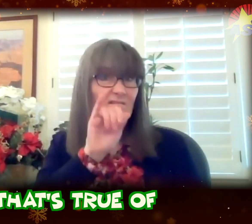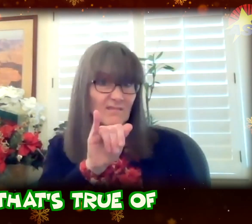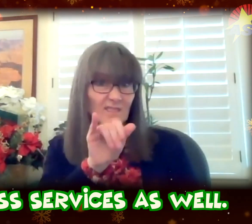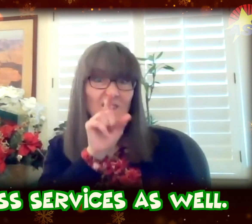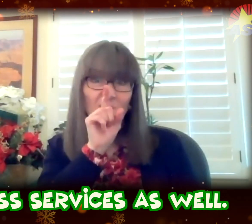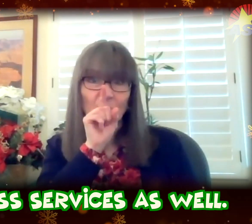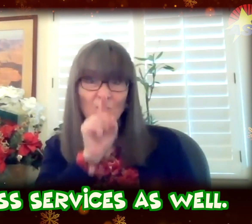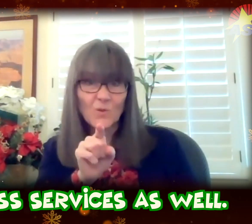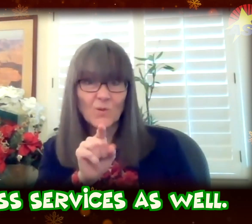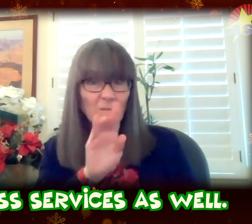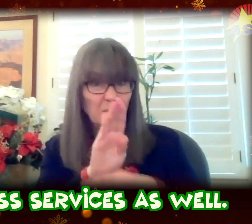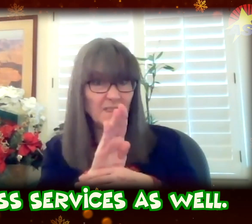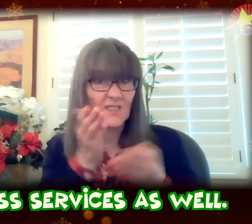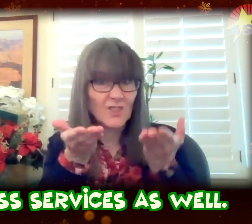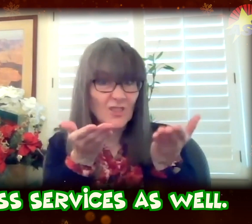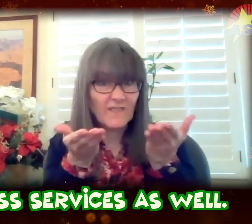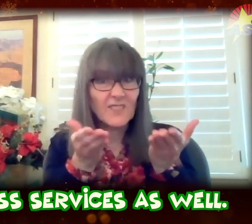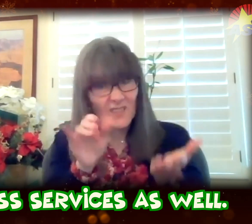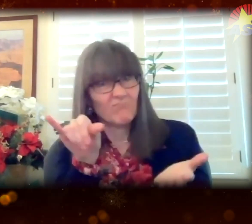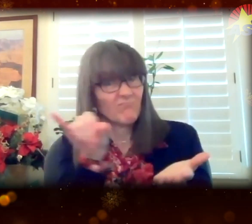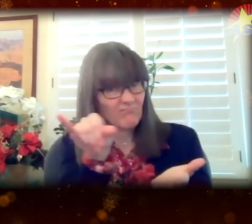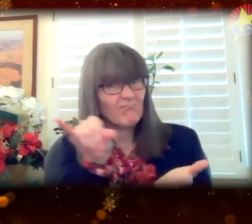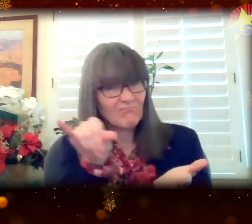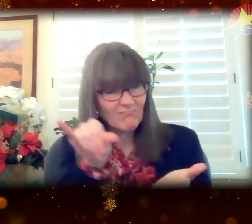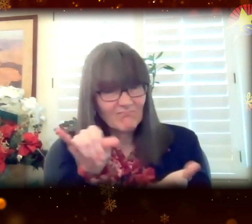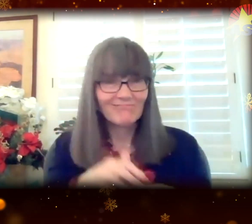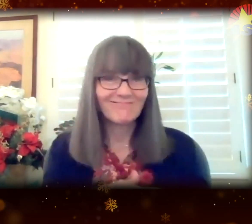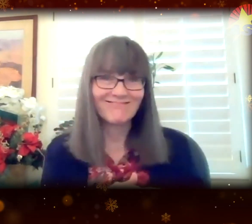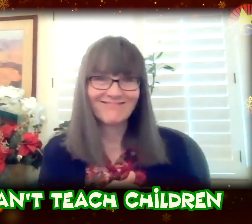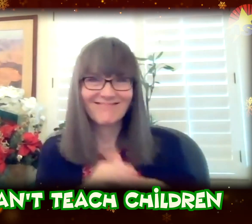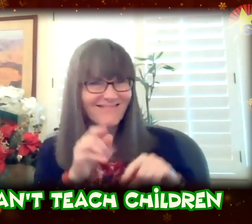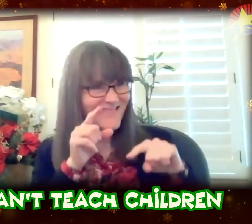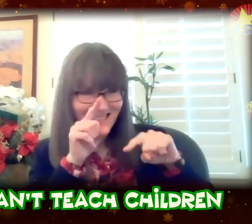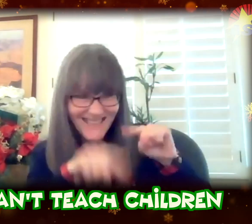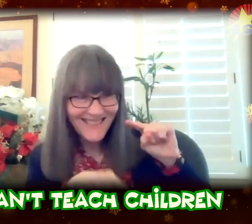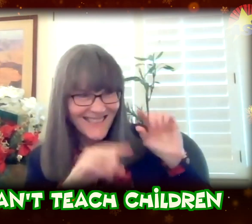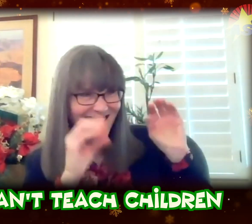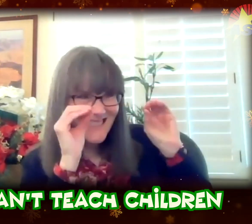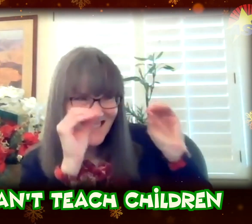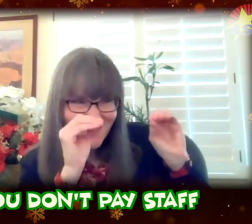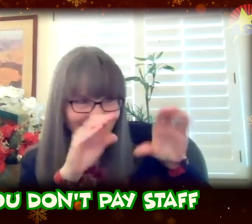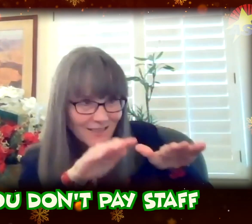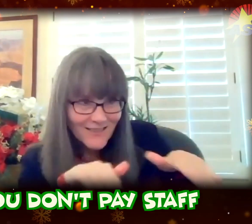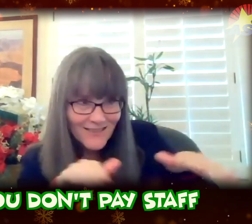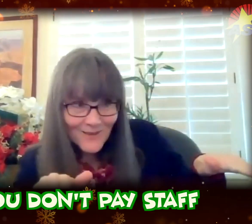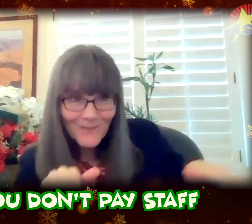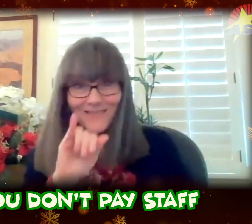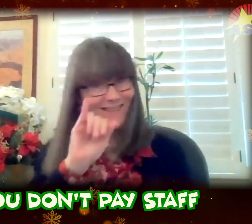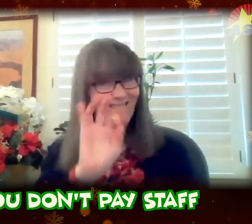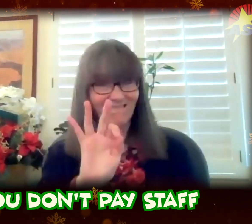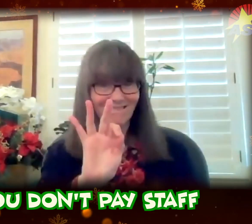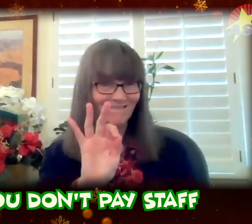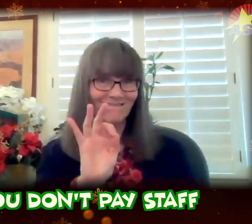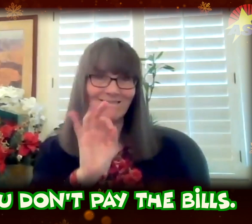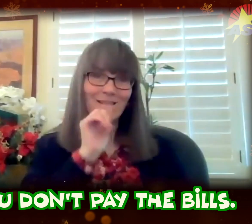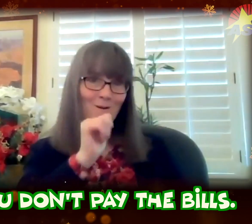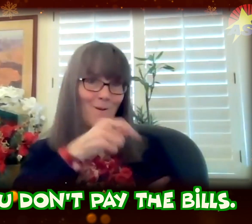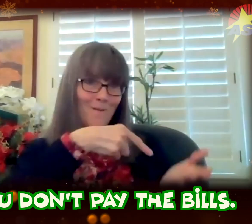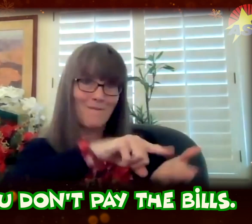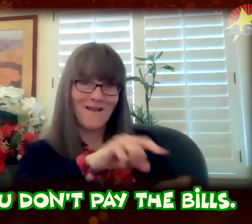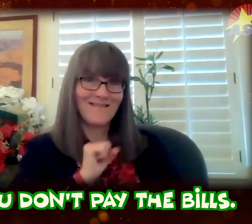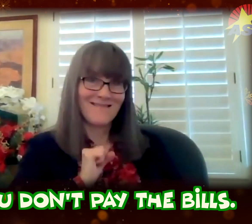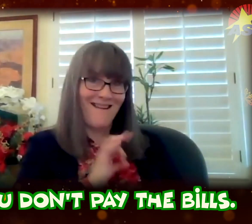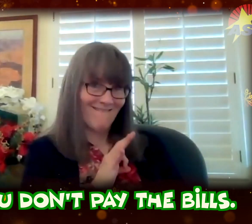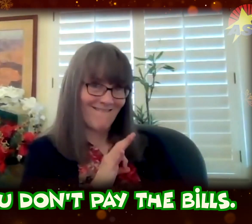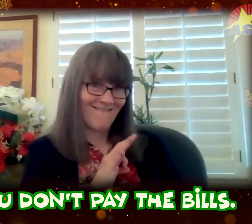That's true of business services as well. You can't teach children if you don't pay staff